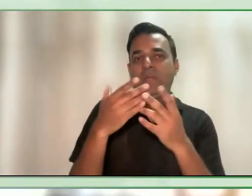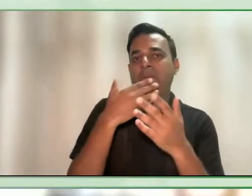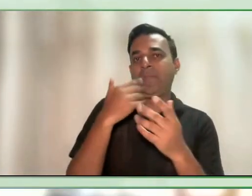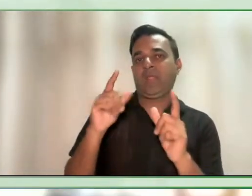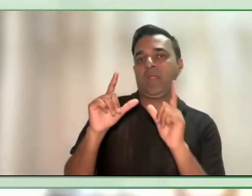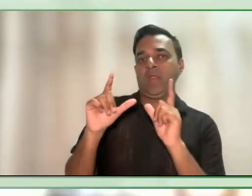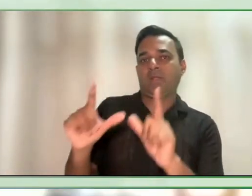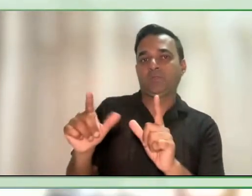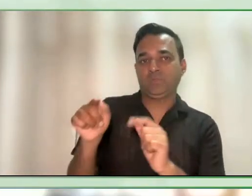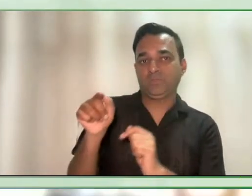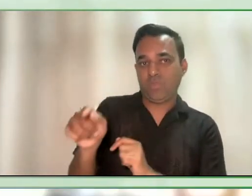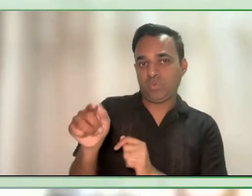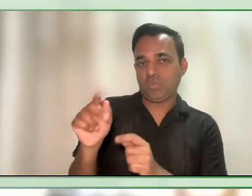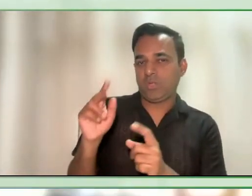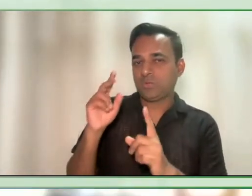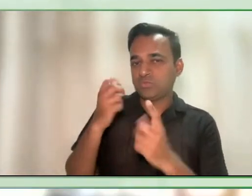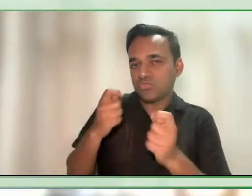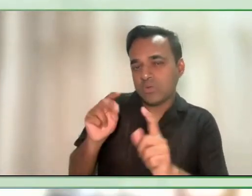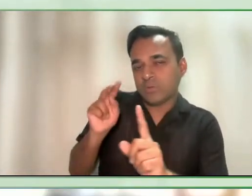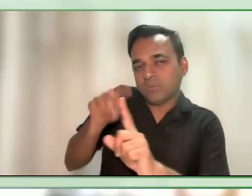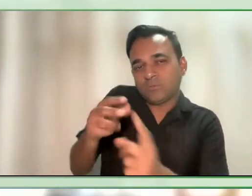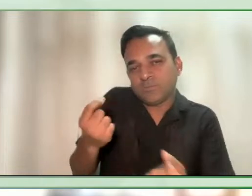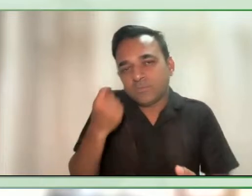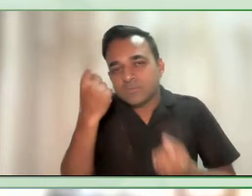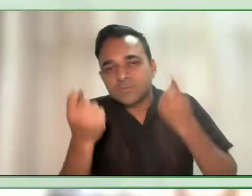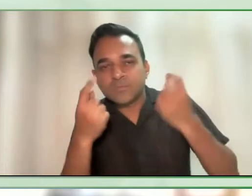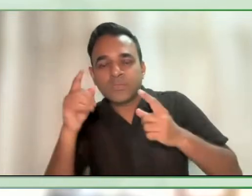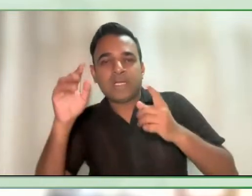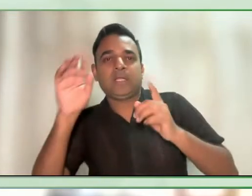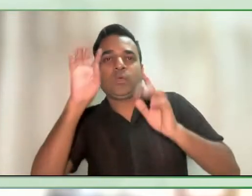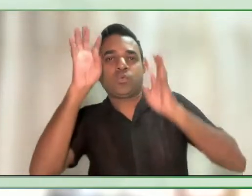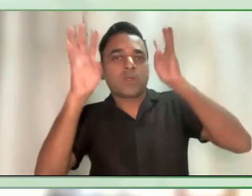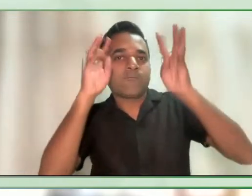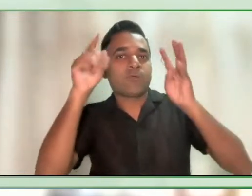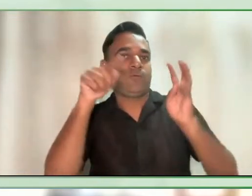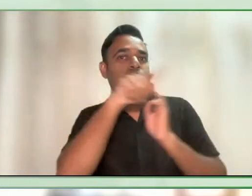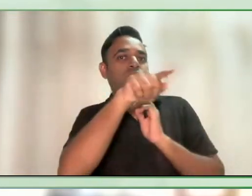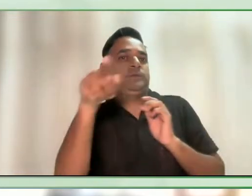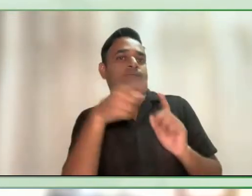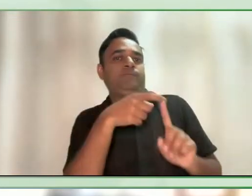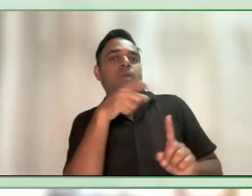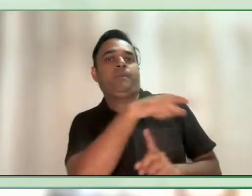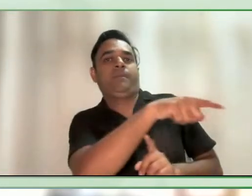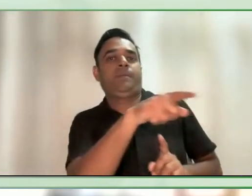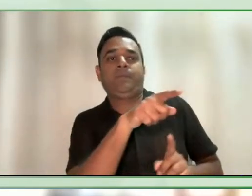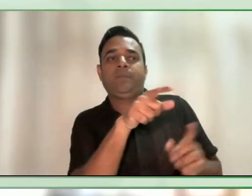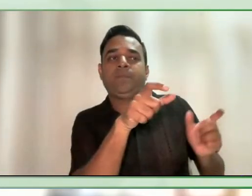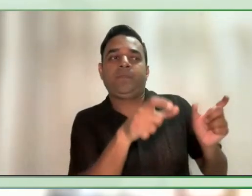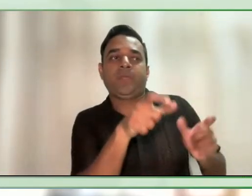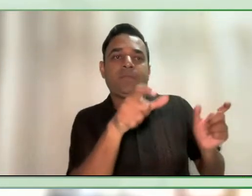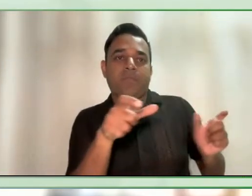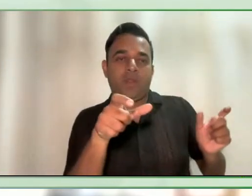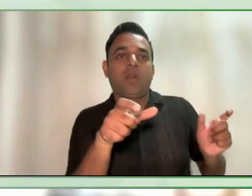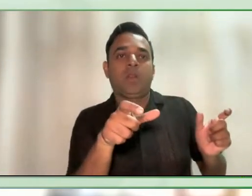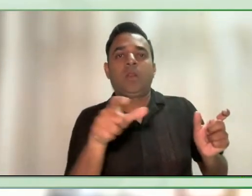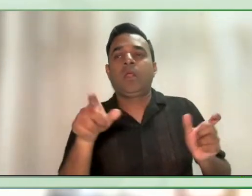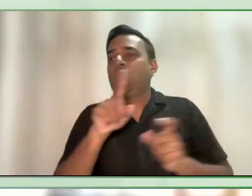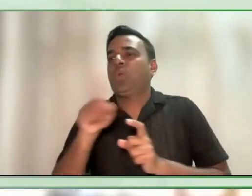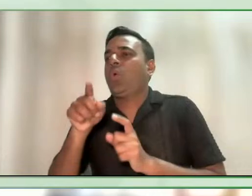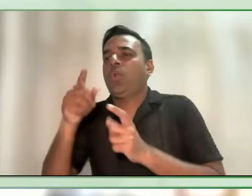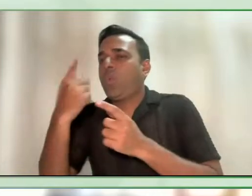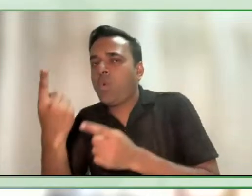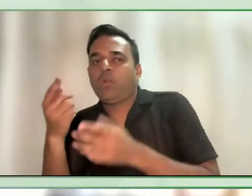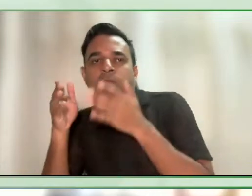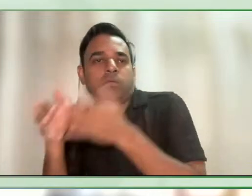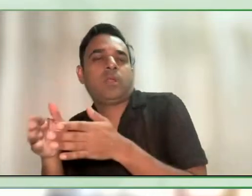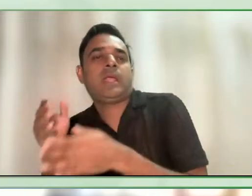So, as I talked with you about, what 2 or 3 kind of calls to